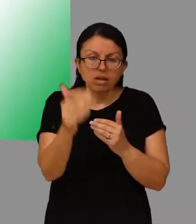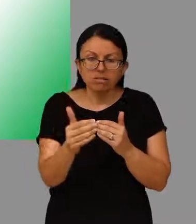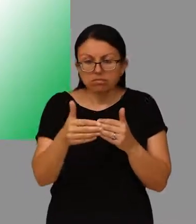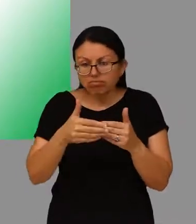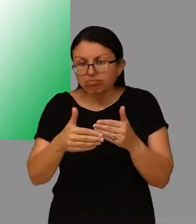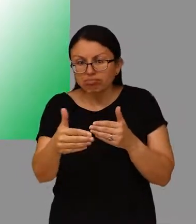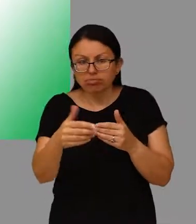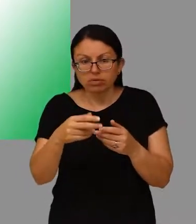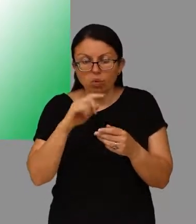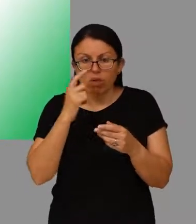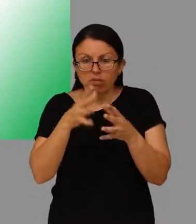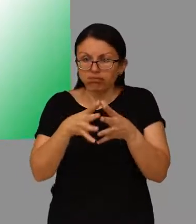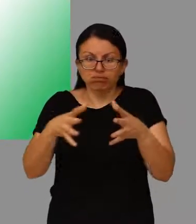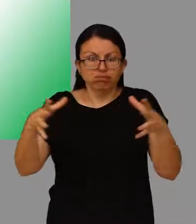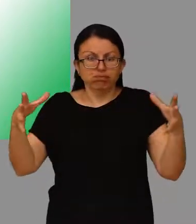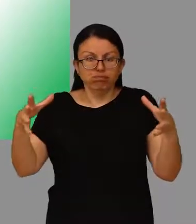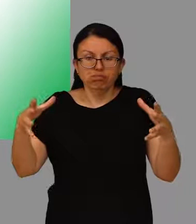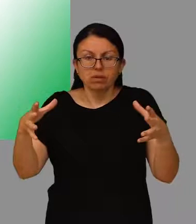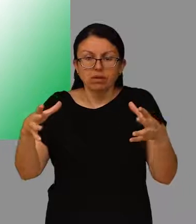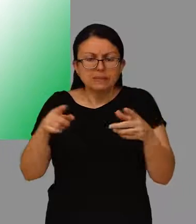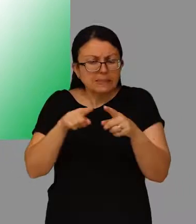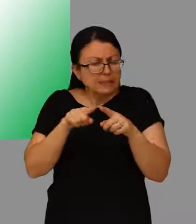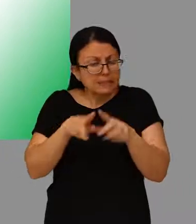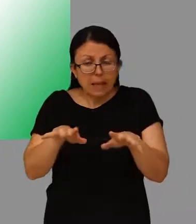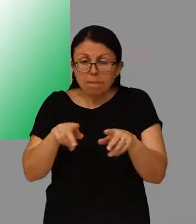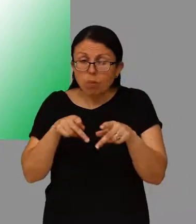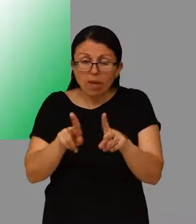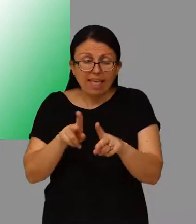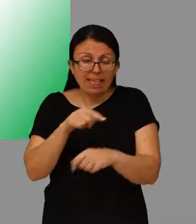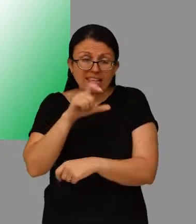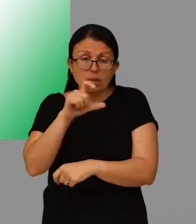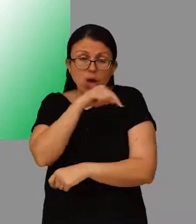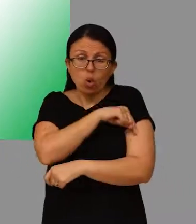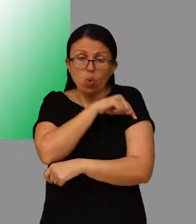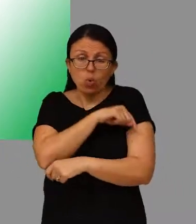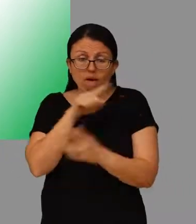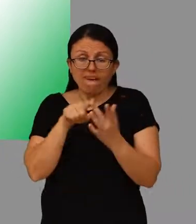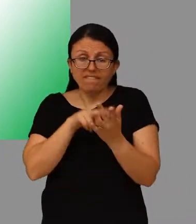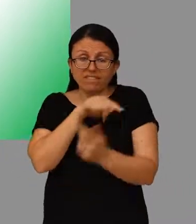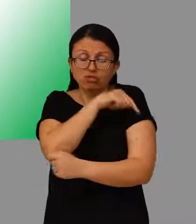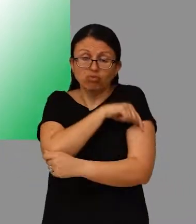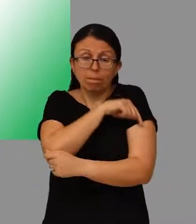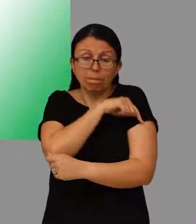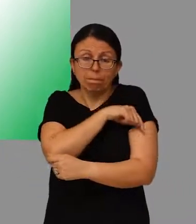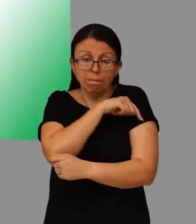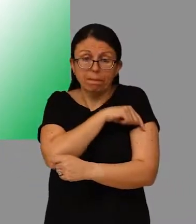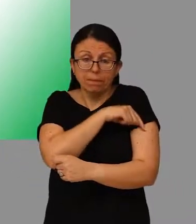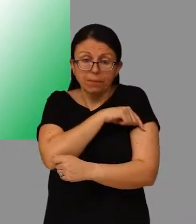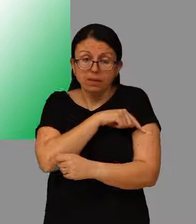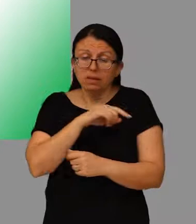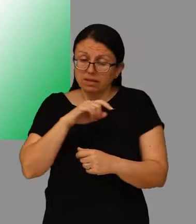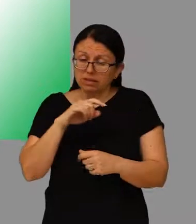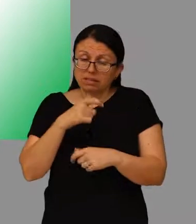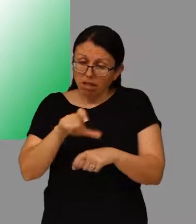few years. It's often administered in the same way as chemotherapy, so via an IV drip in your arm,